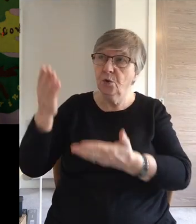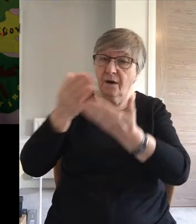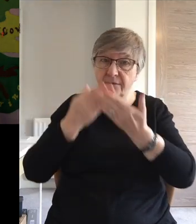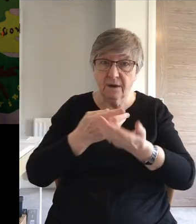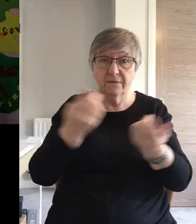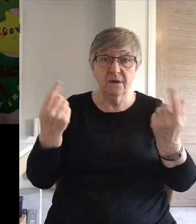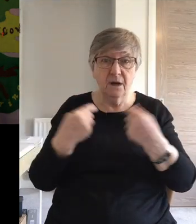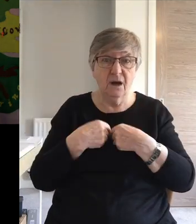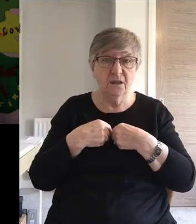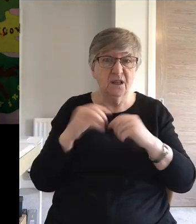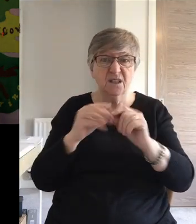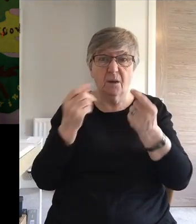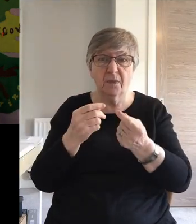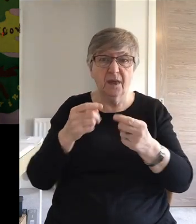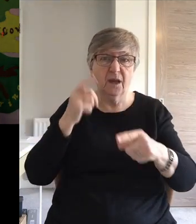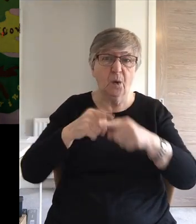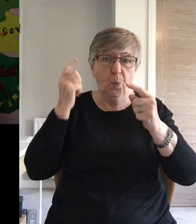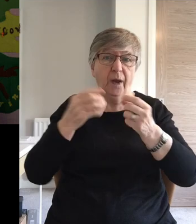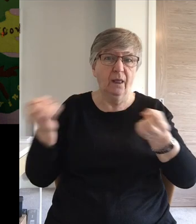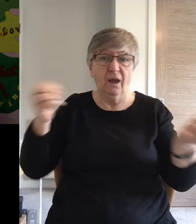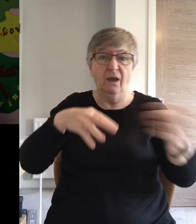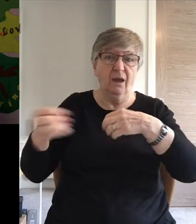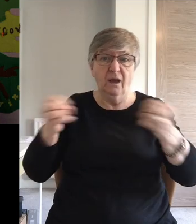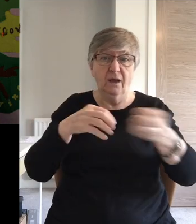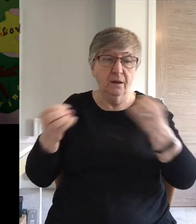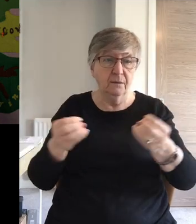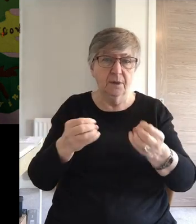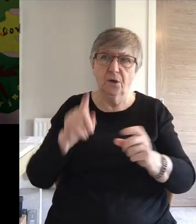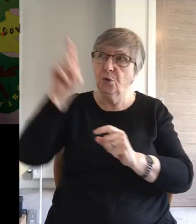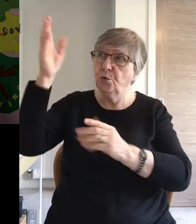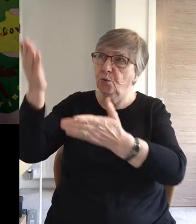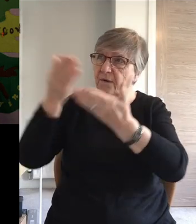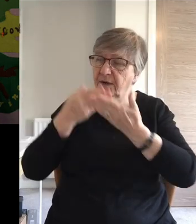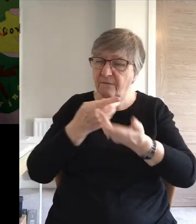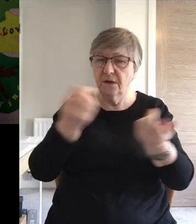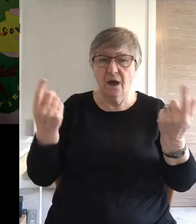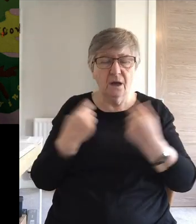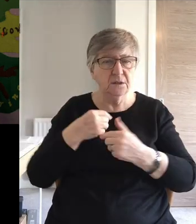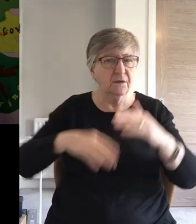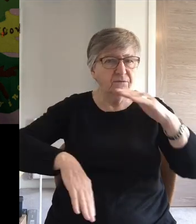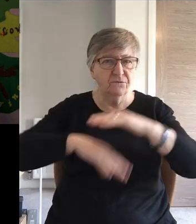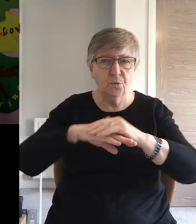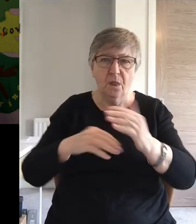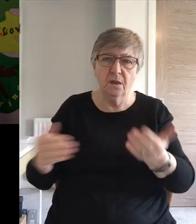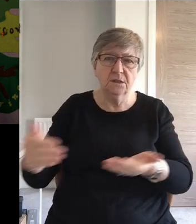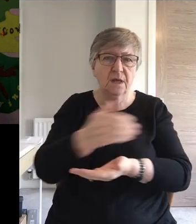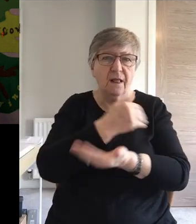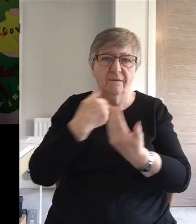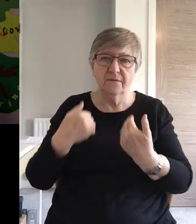you have provided is not something just quickly thrown together, but a salvation that